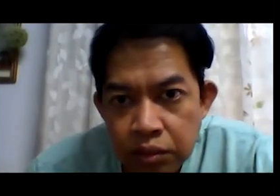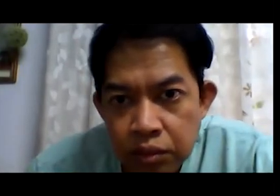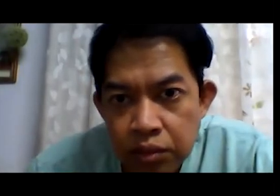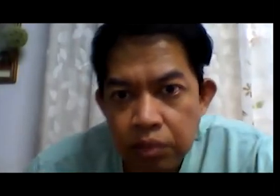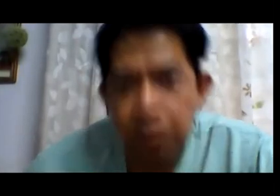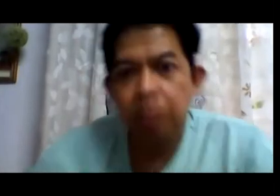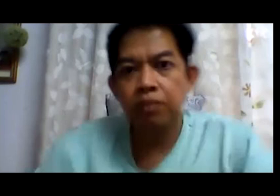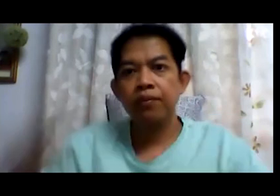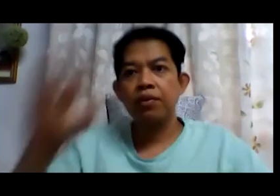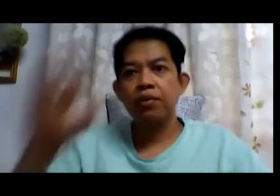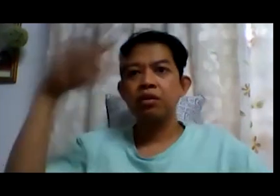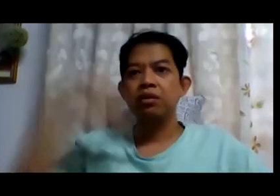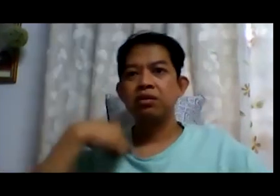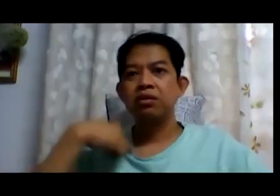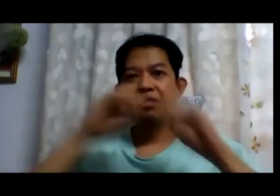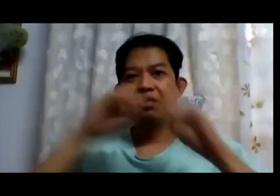Yes, Ray, go ahead.